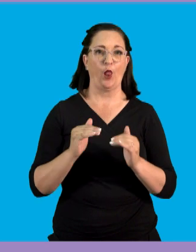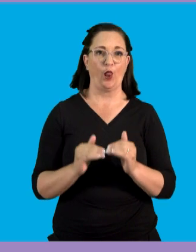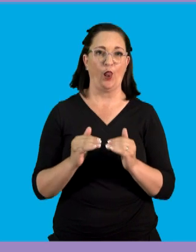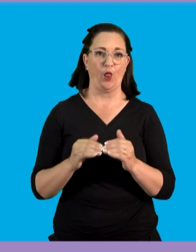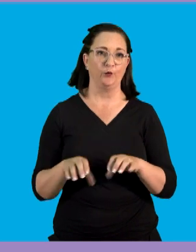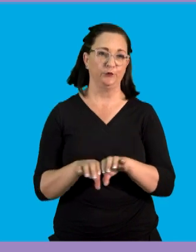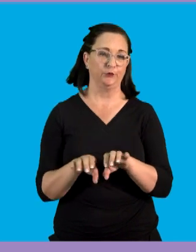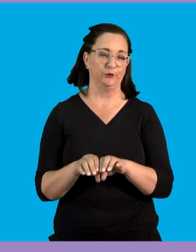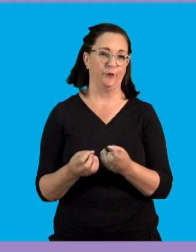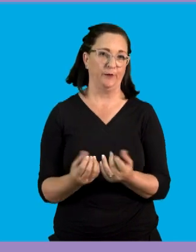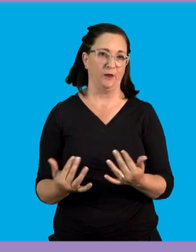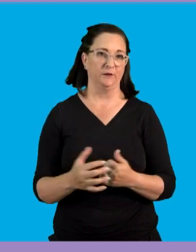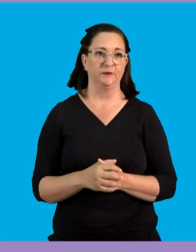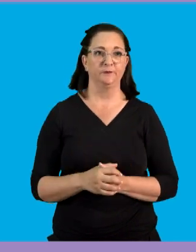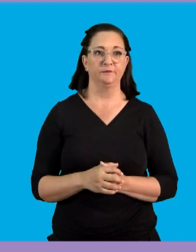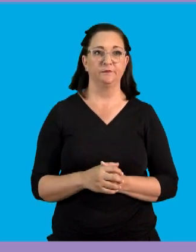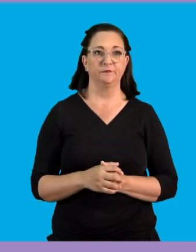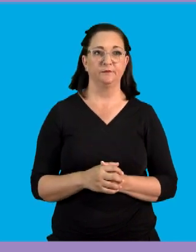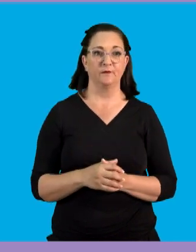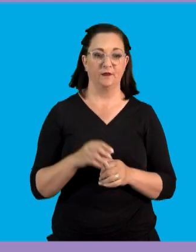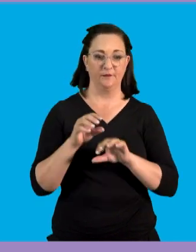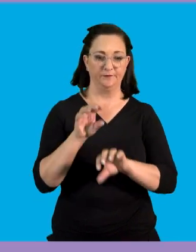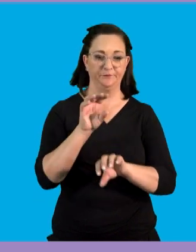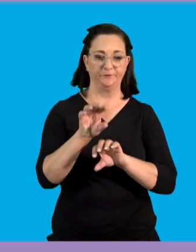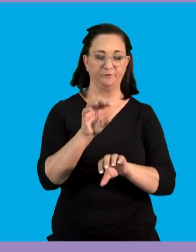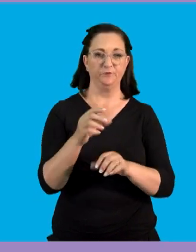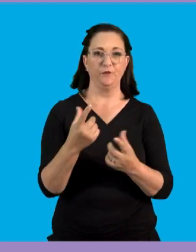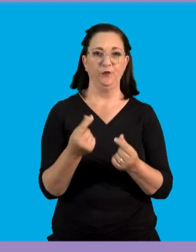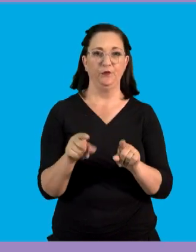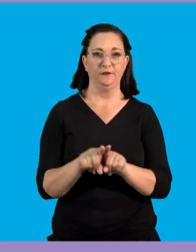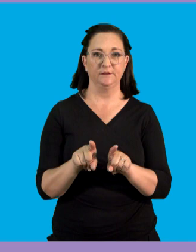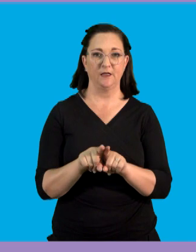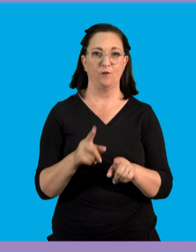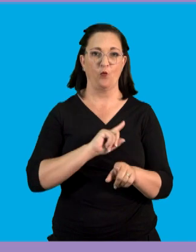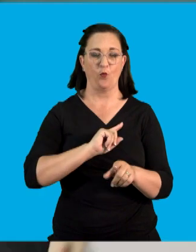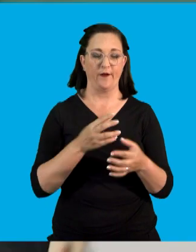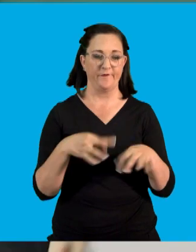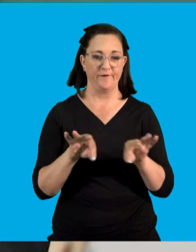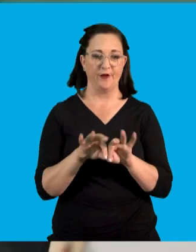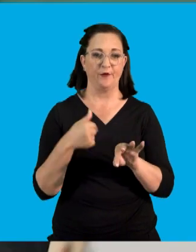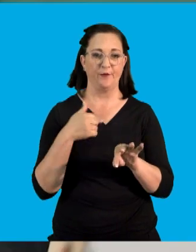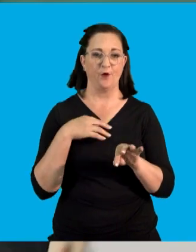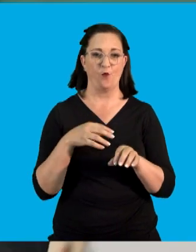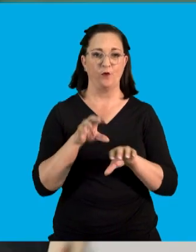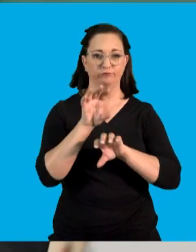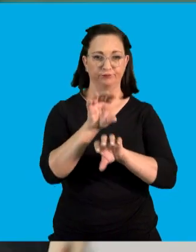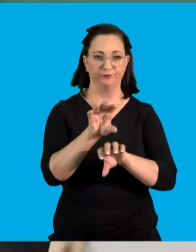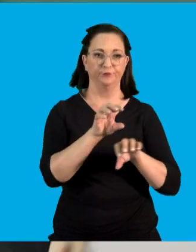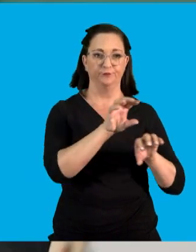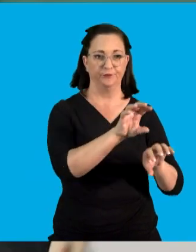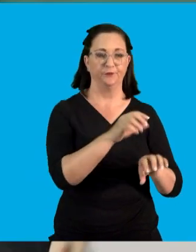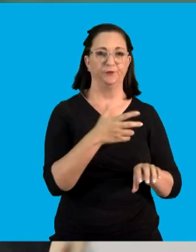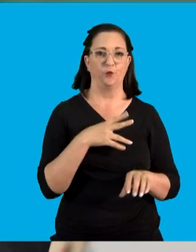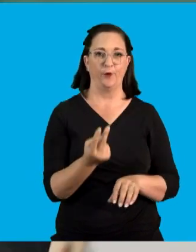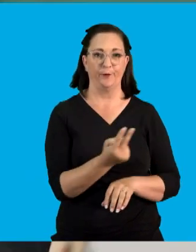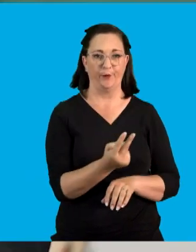12, which is the lowest common multiple. And what we do with the denominator, to keep the value of the common fraction, we